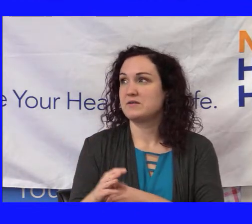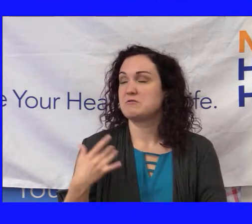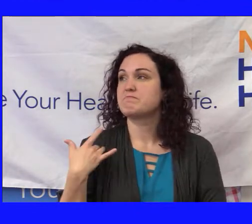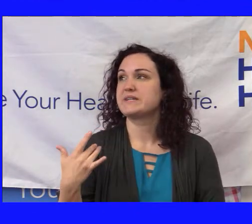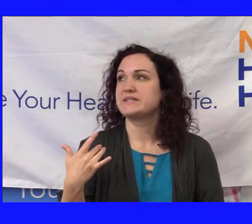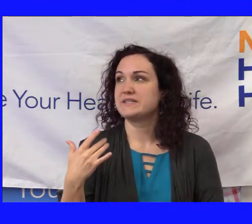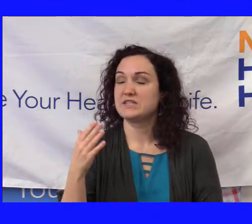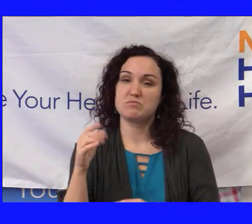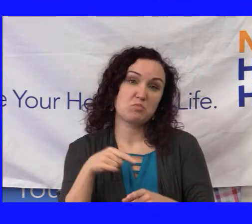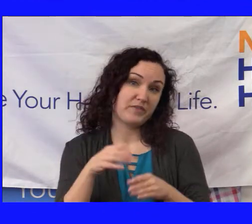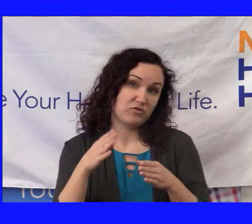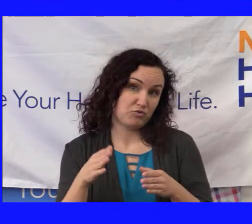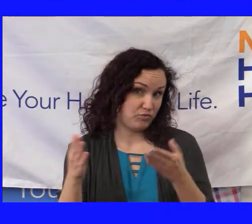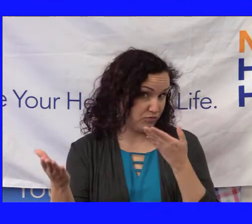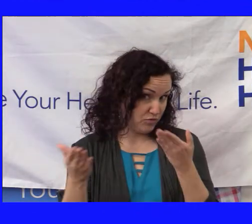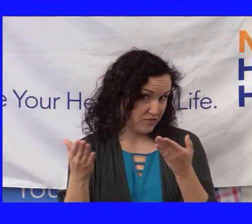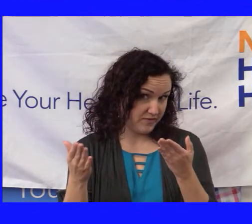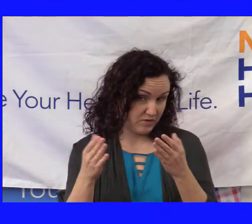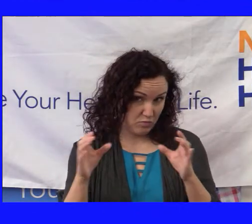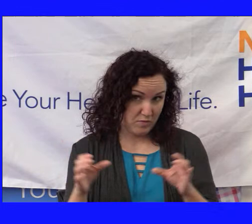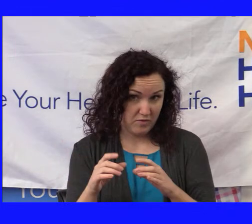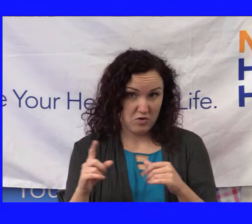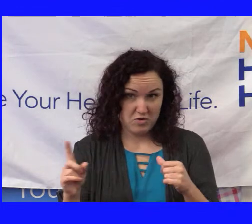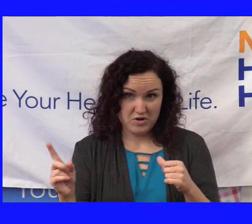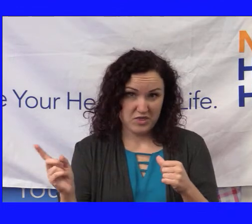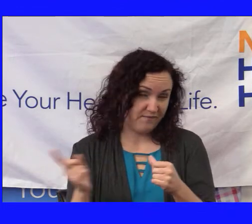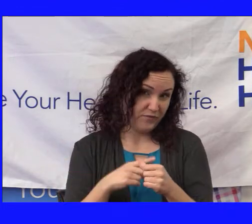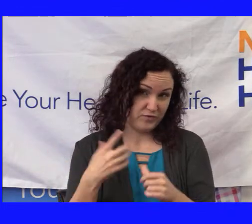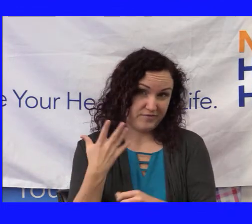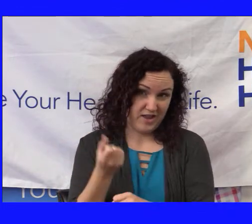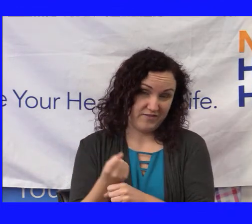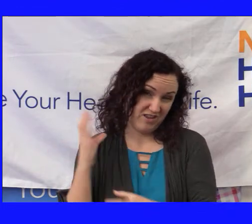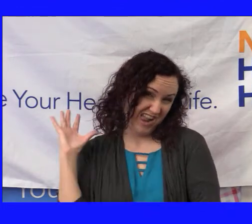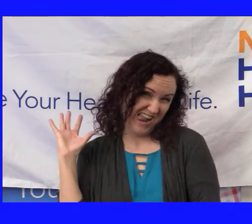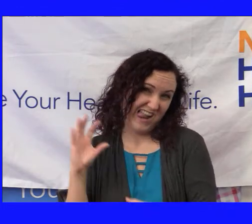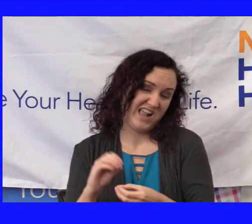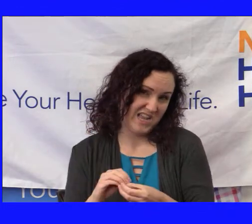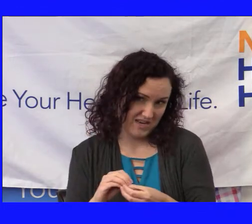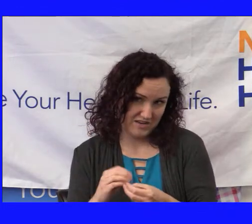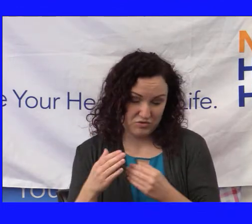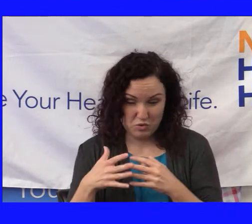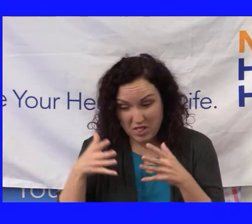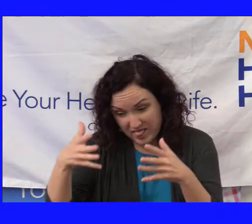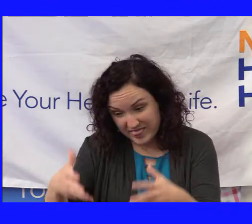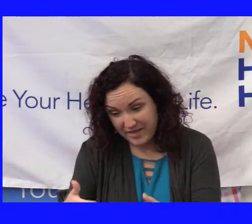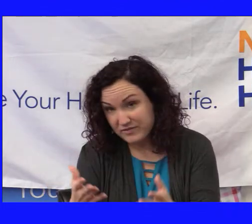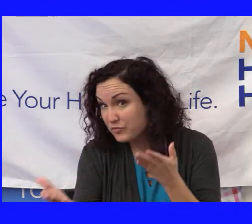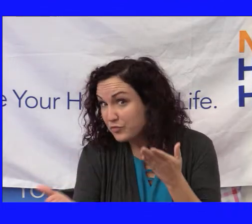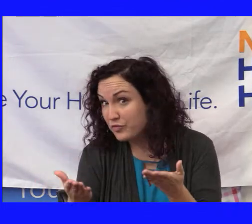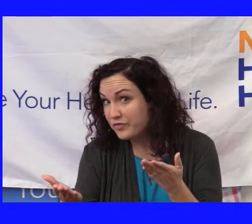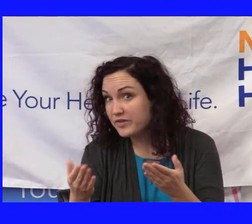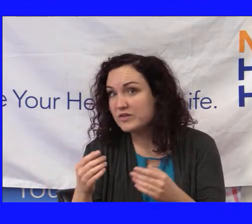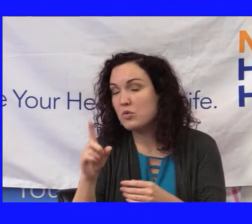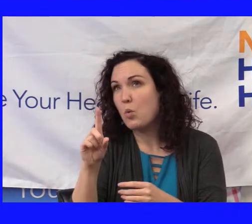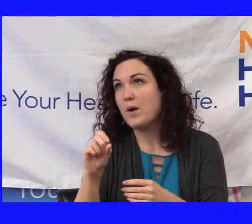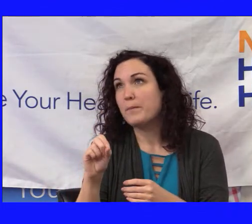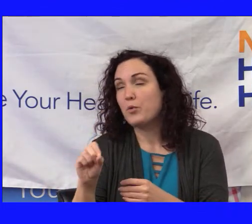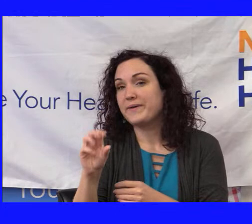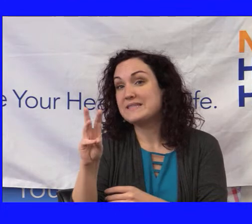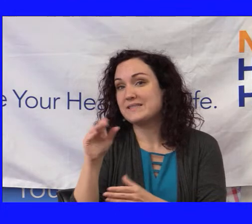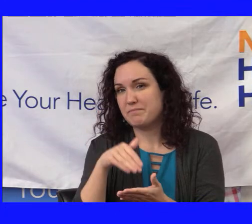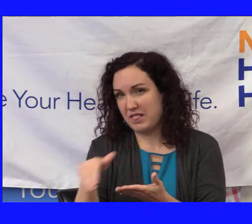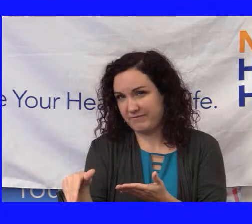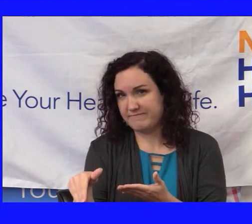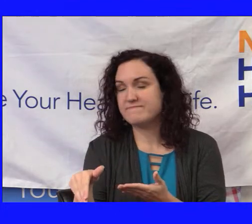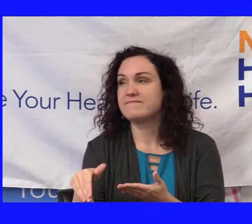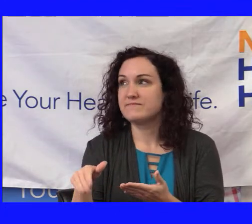professional services were performed in the original 5 years. So the remaining bucket of services that is 1.6 million, which